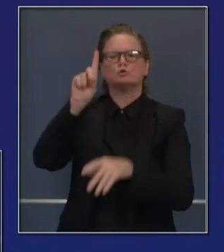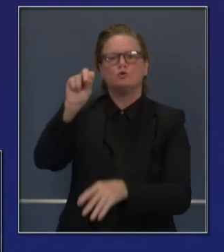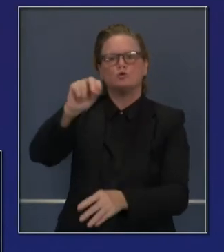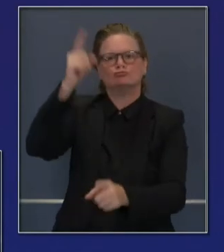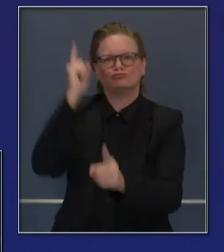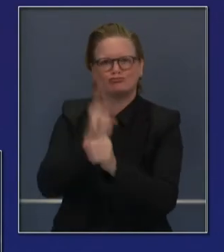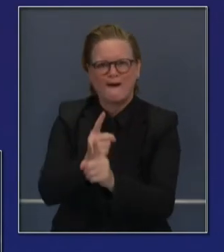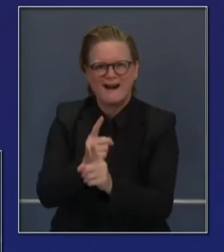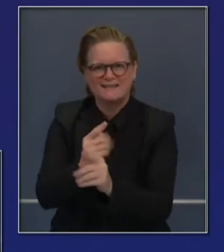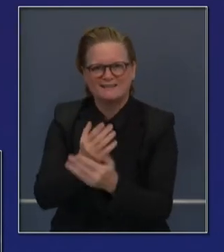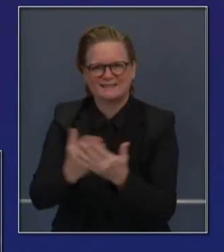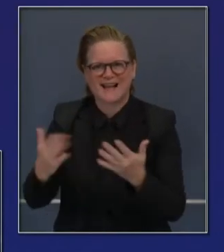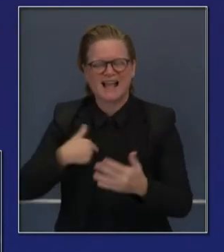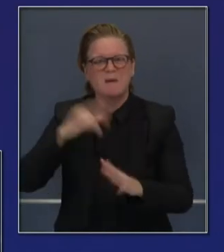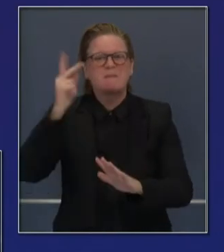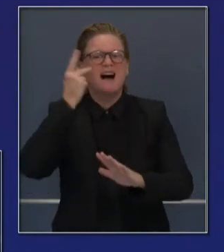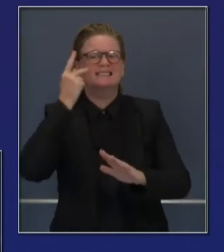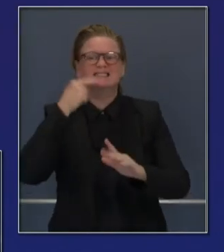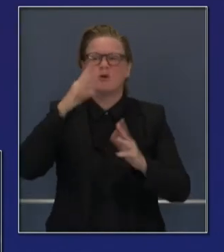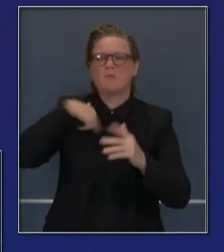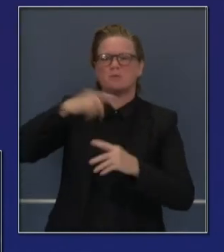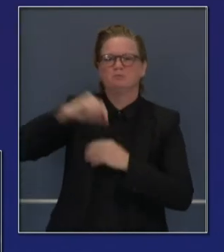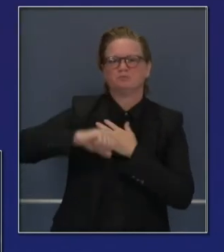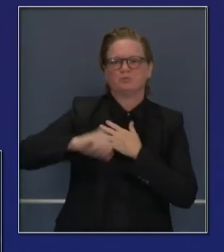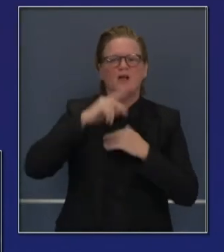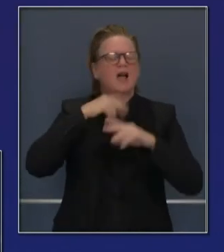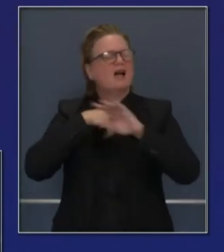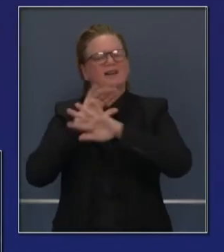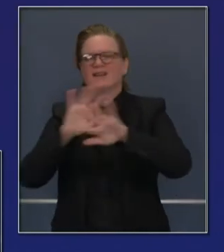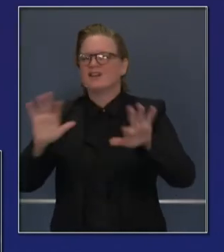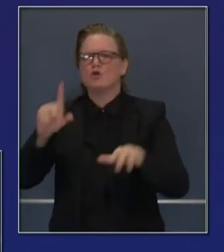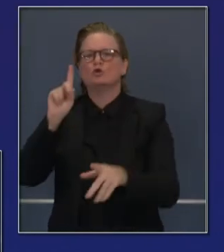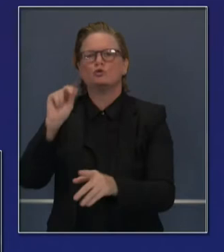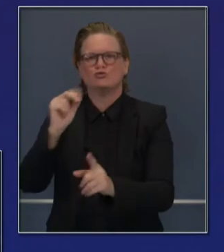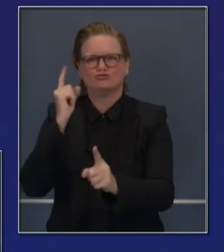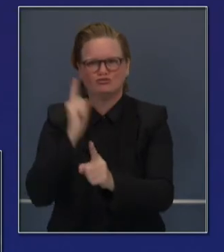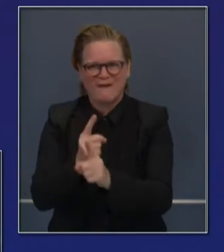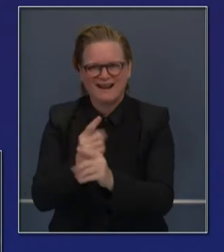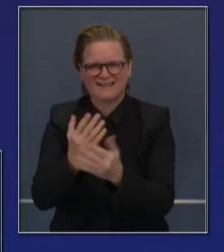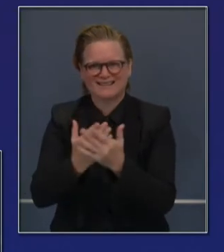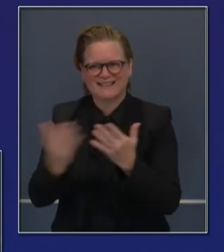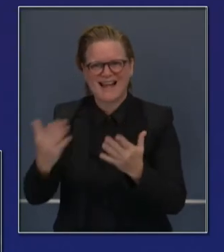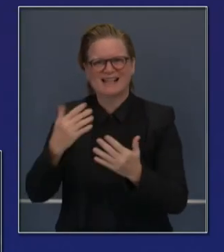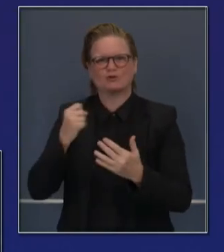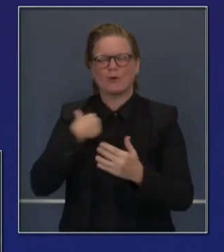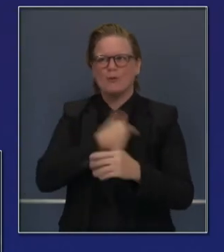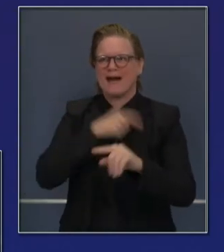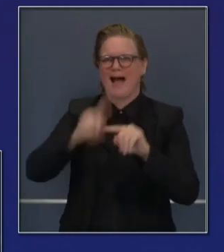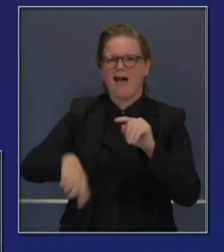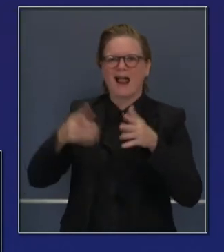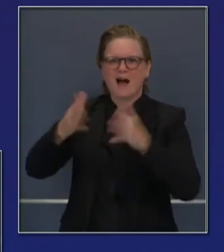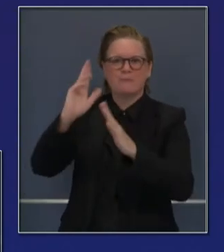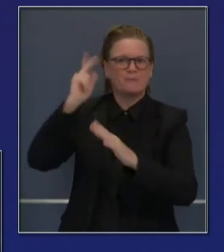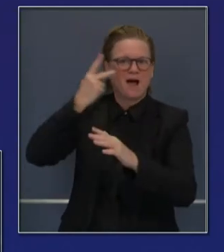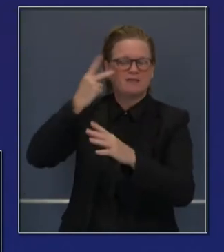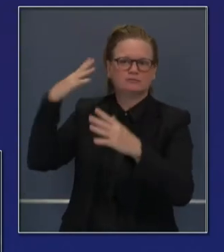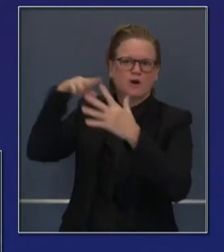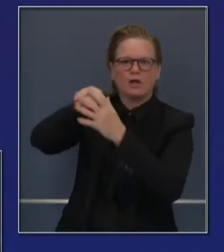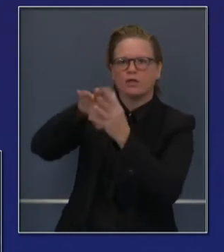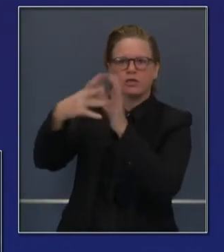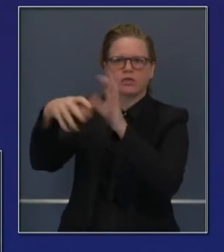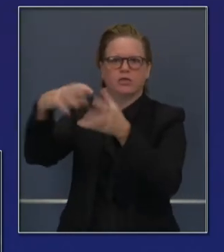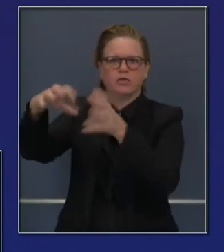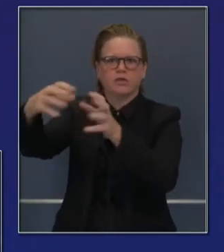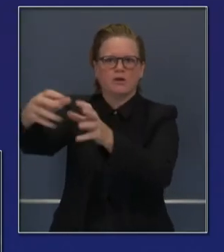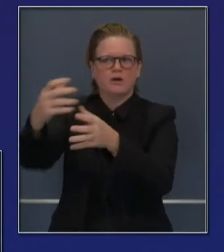as Americans first, and not wait. We can't wait. We need to get moving on these supports to help these